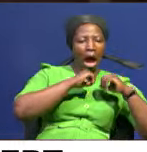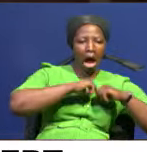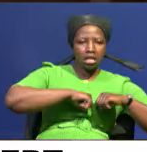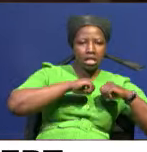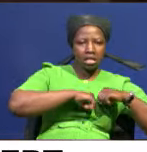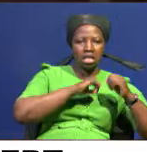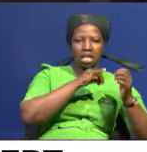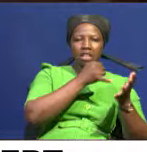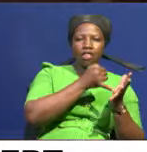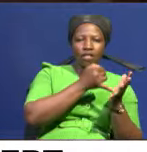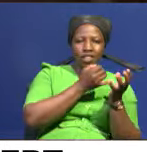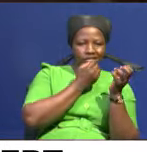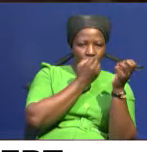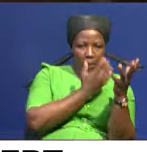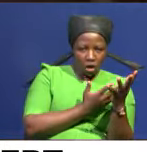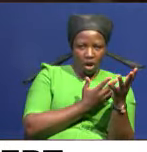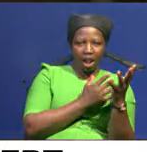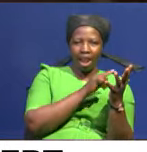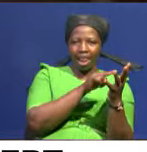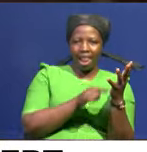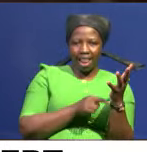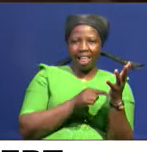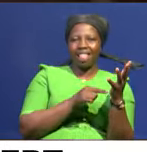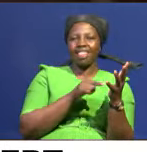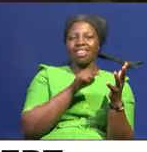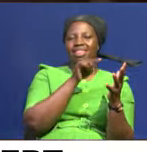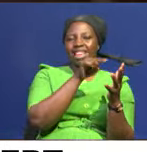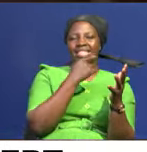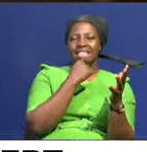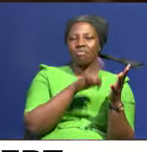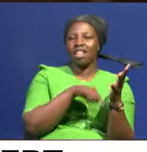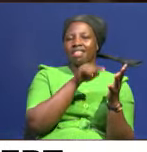content, is that it is a story.